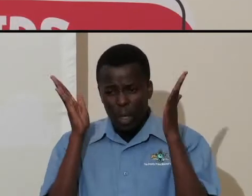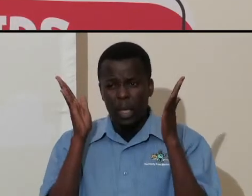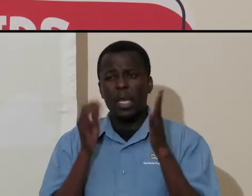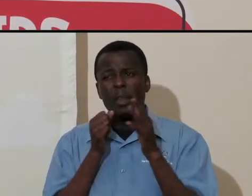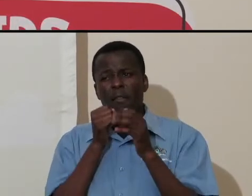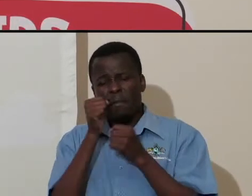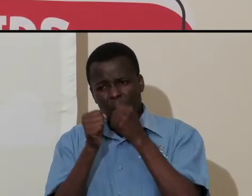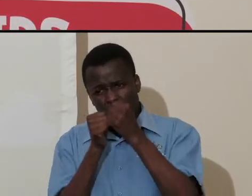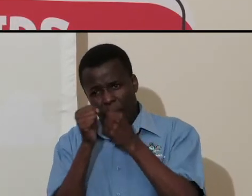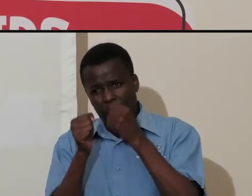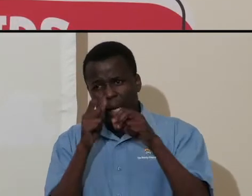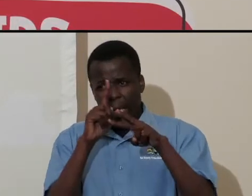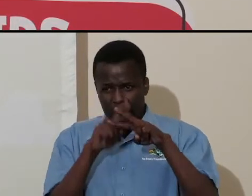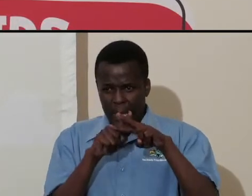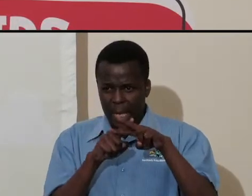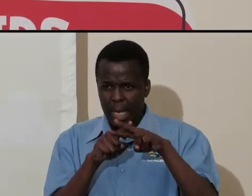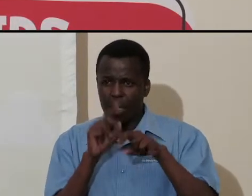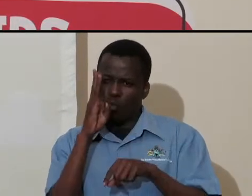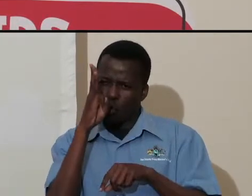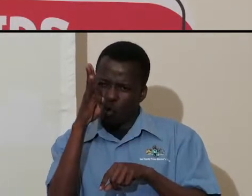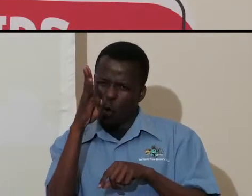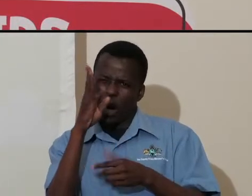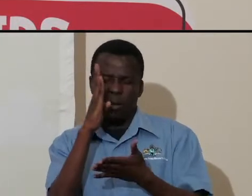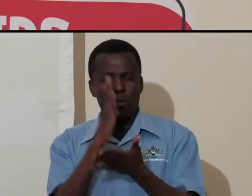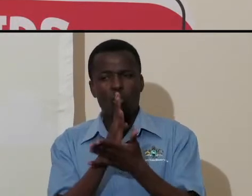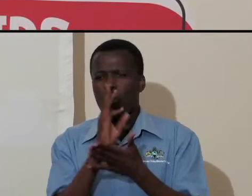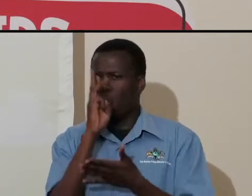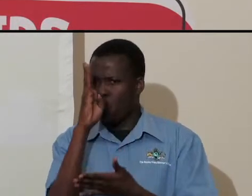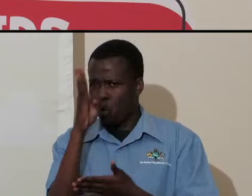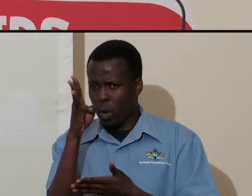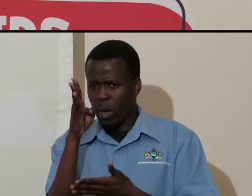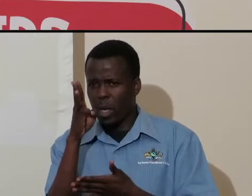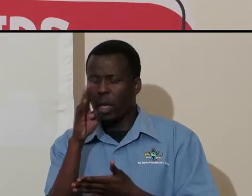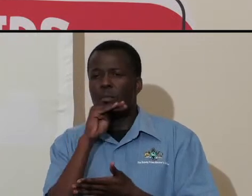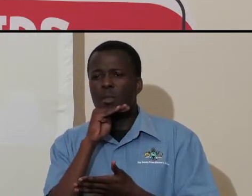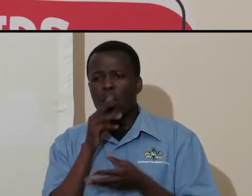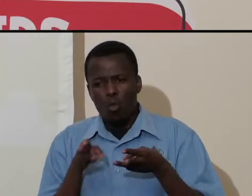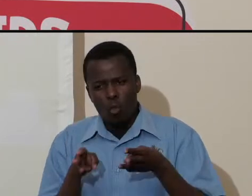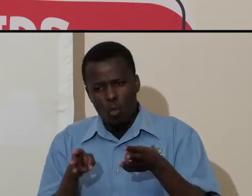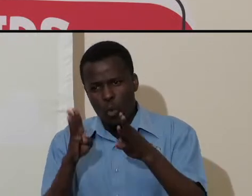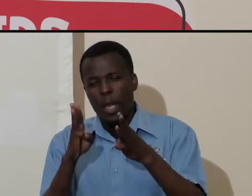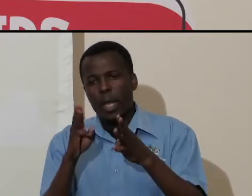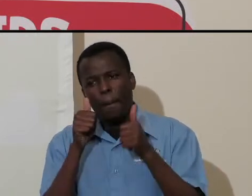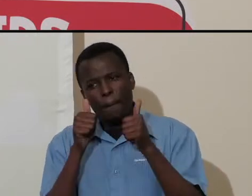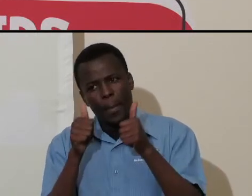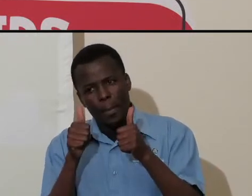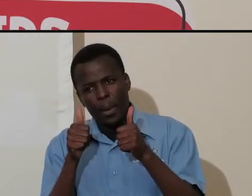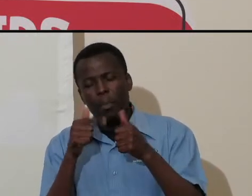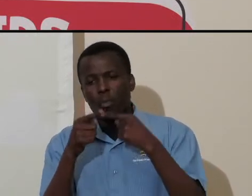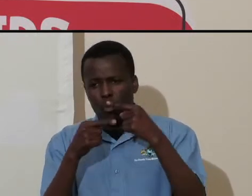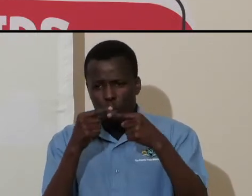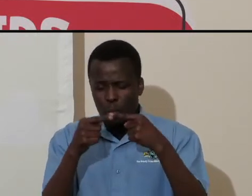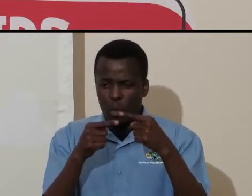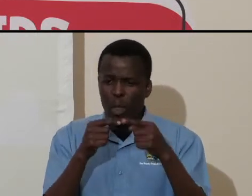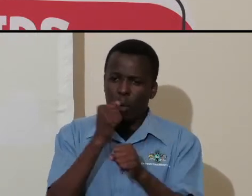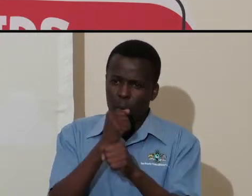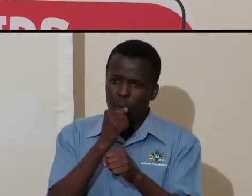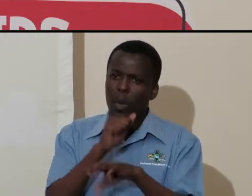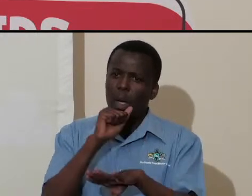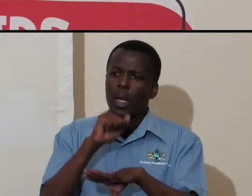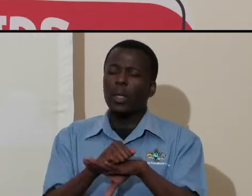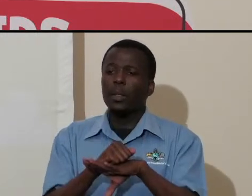by 2030. The reality is that the world is off track from delivering on the shared